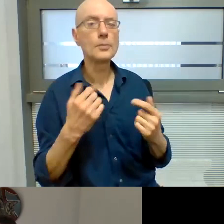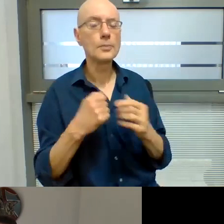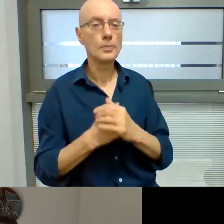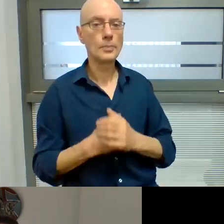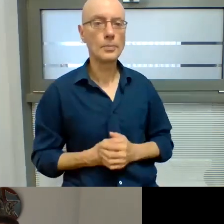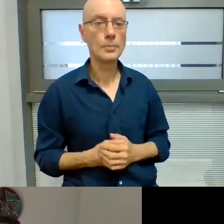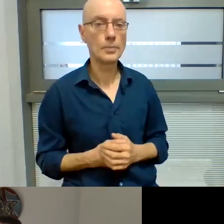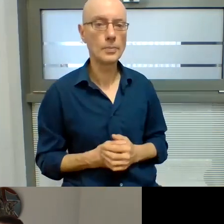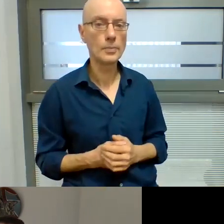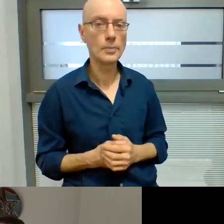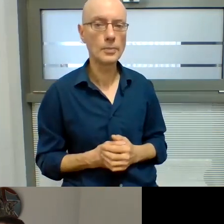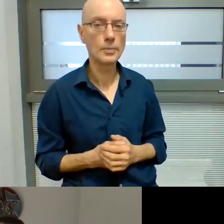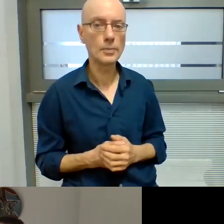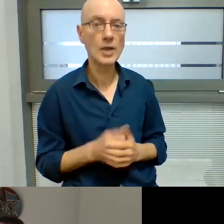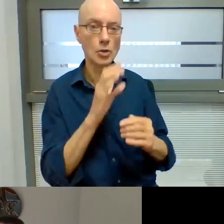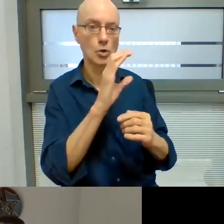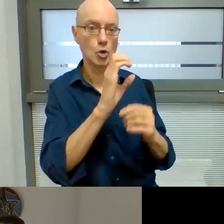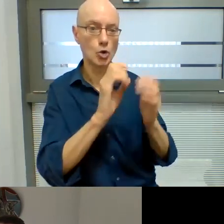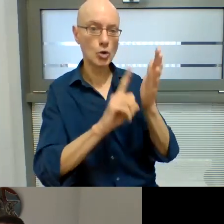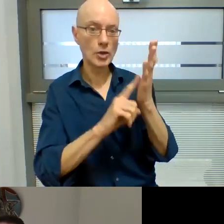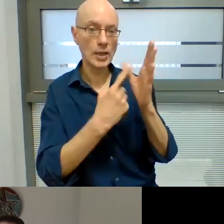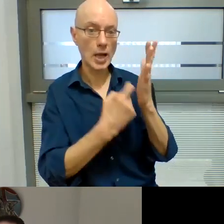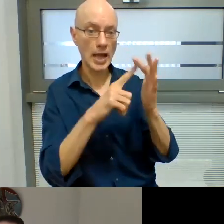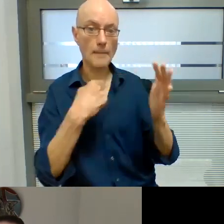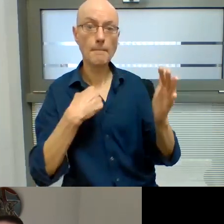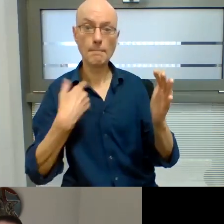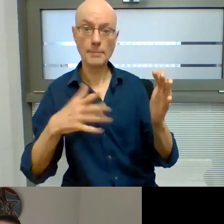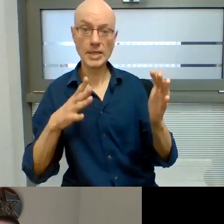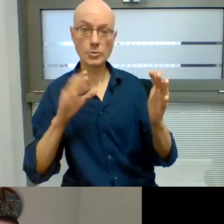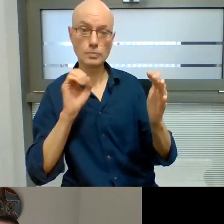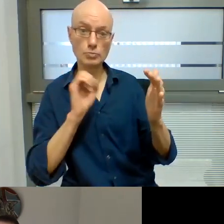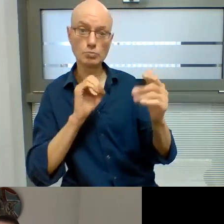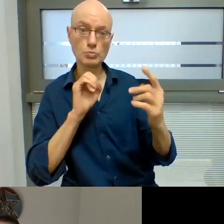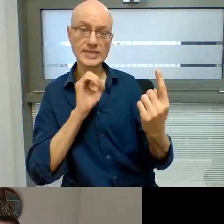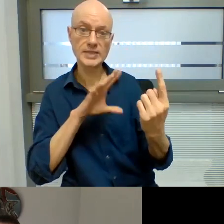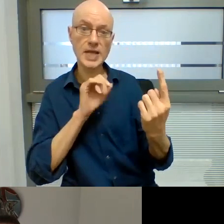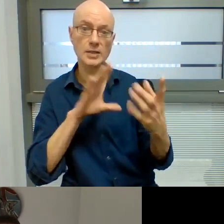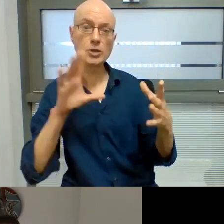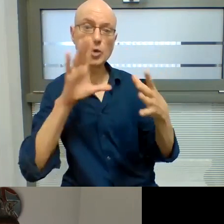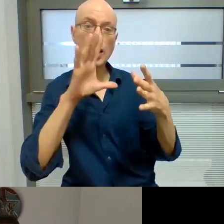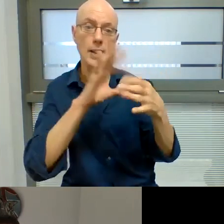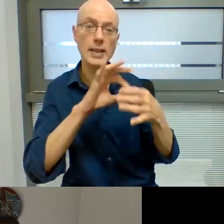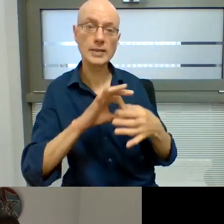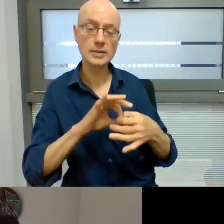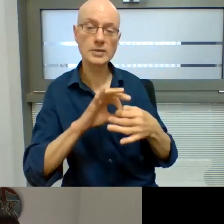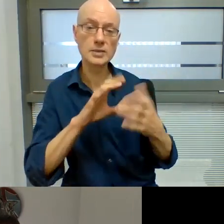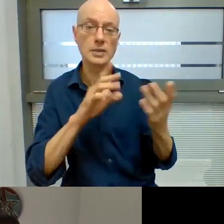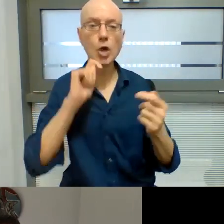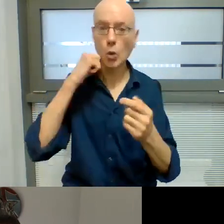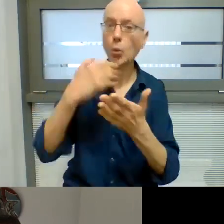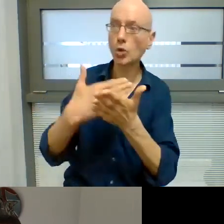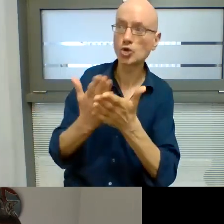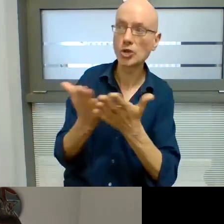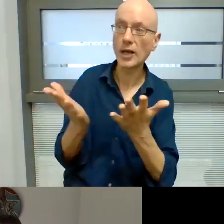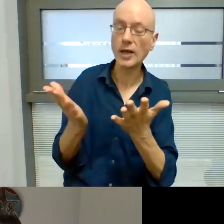a load of links to Claire. Yeah, I'm going to share those while you're chatting. Yeah. Right. Yeah.